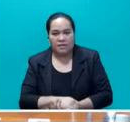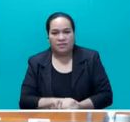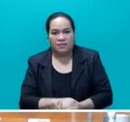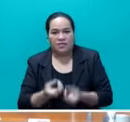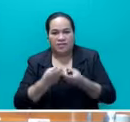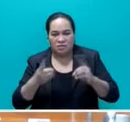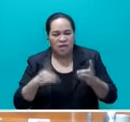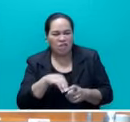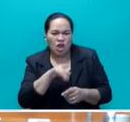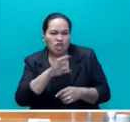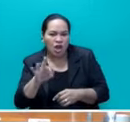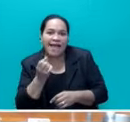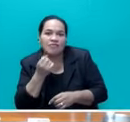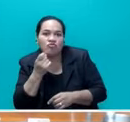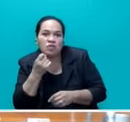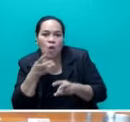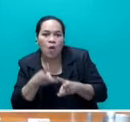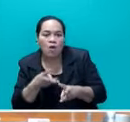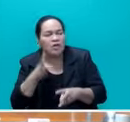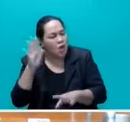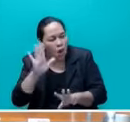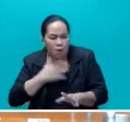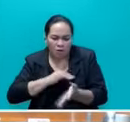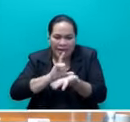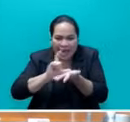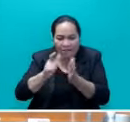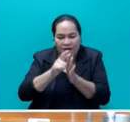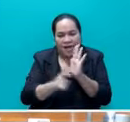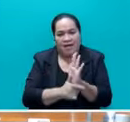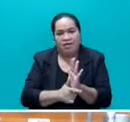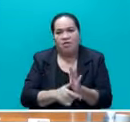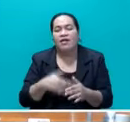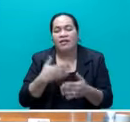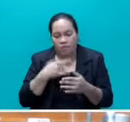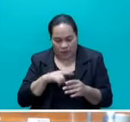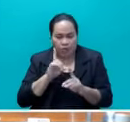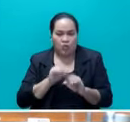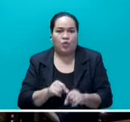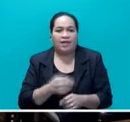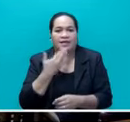nothing sinister about this. This is just clarifying the law, and that's what we're doing. Thank you, sir.